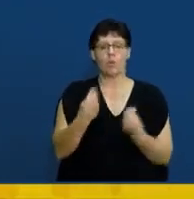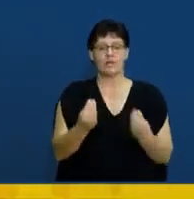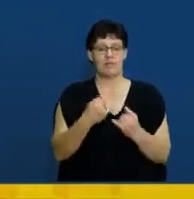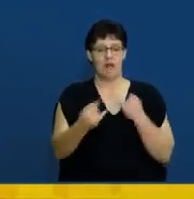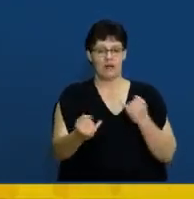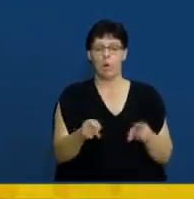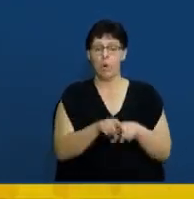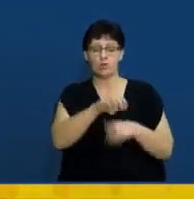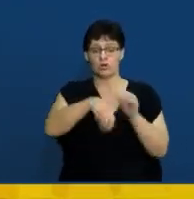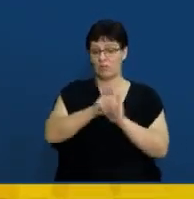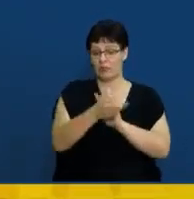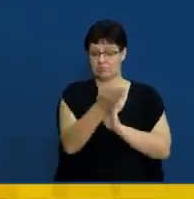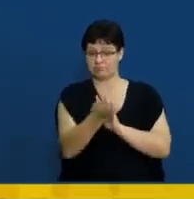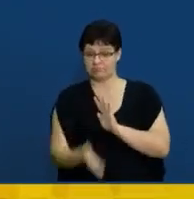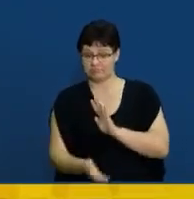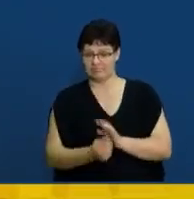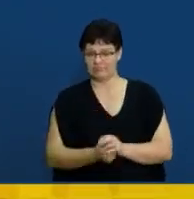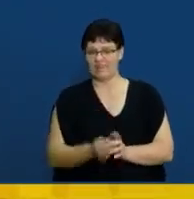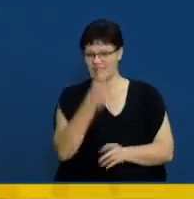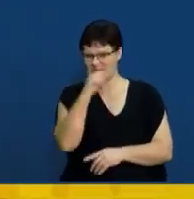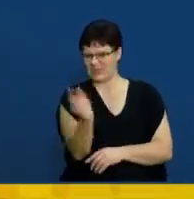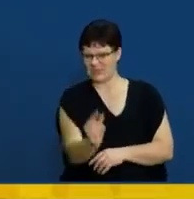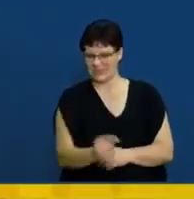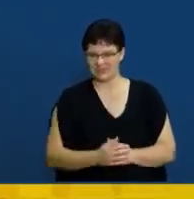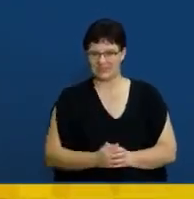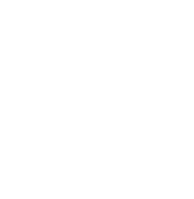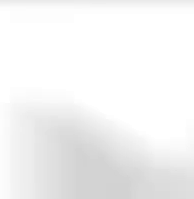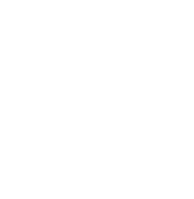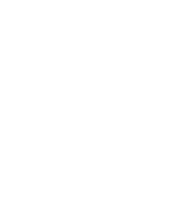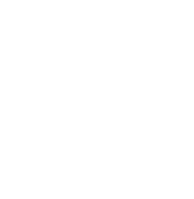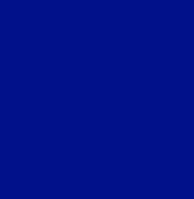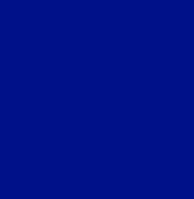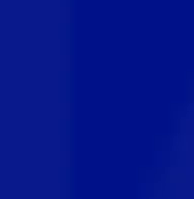as on all our social media platforms. We'll see you straight after this.